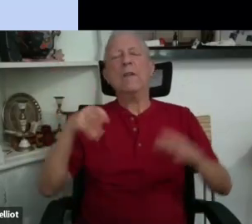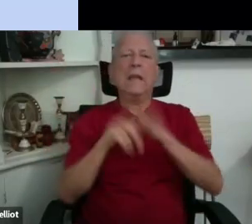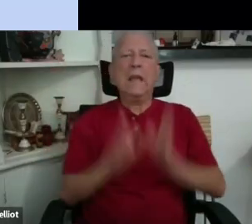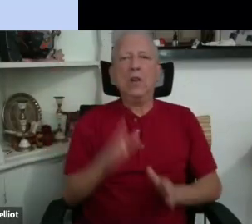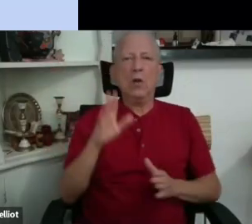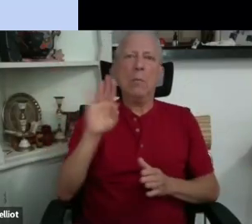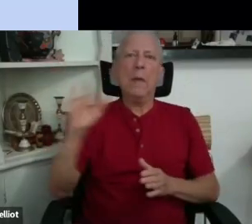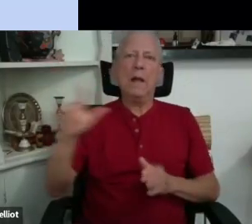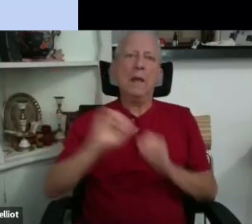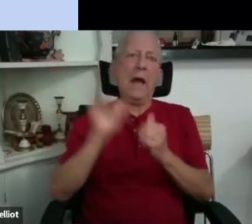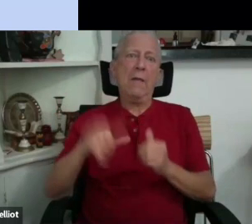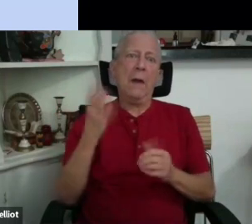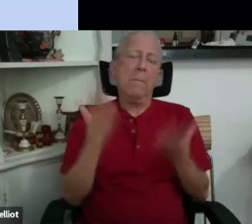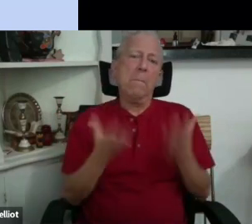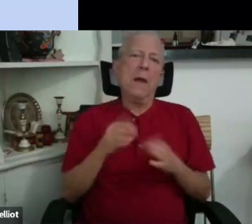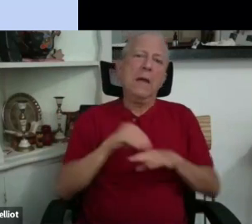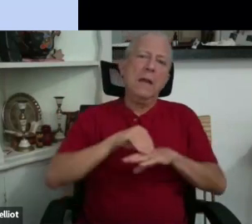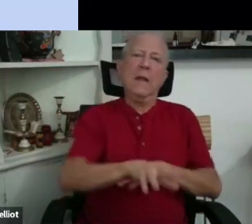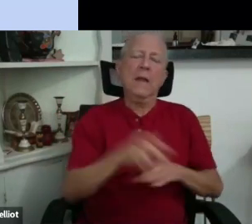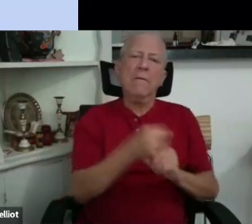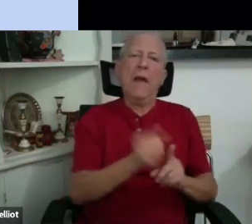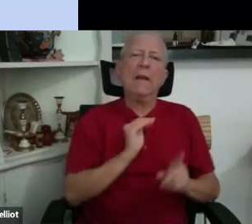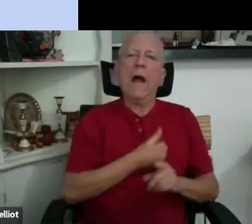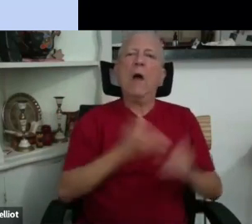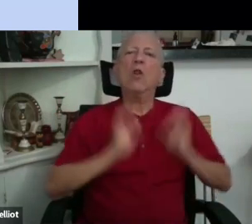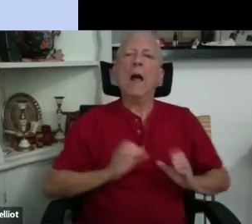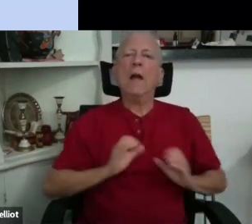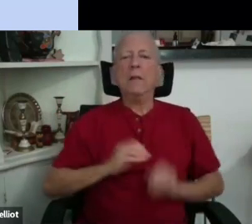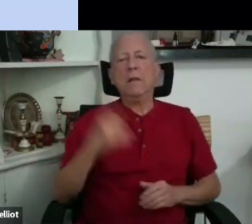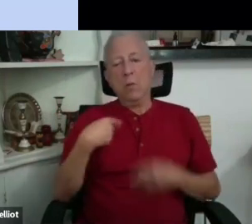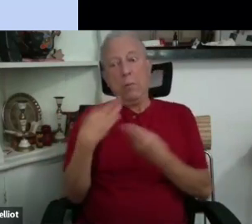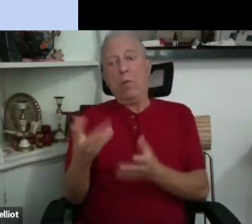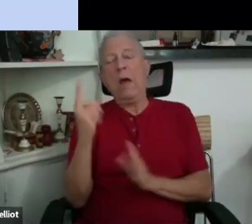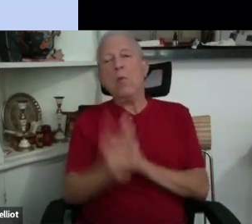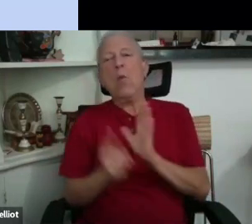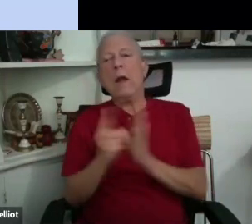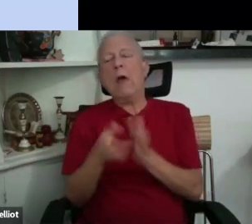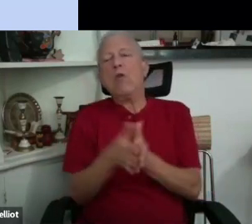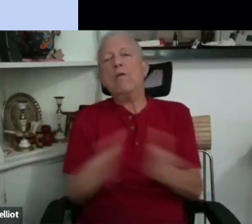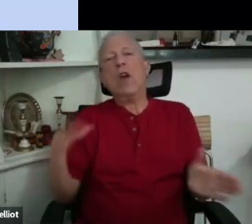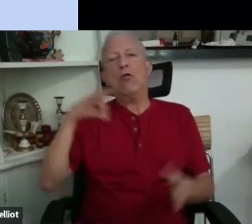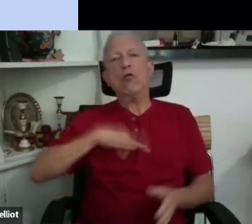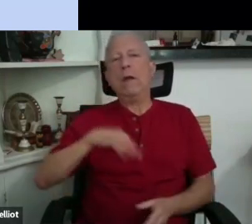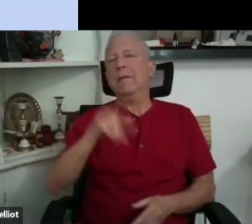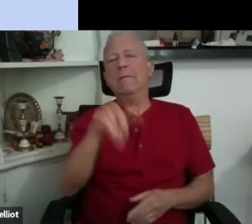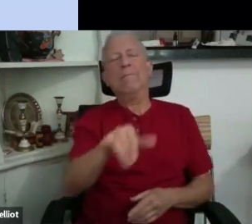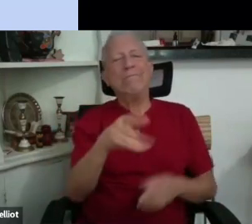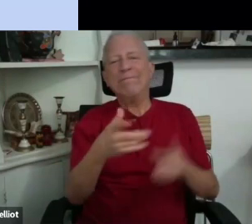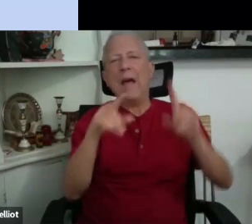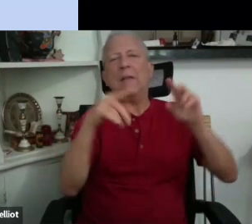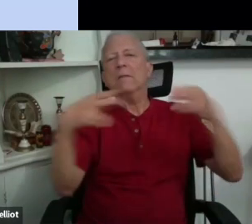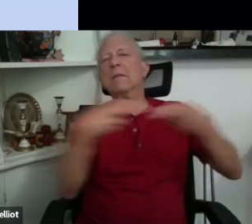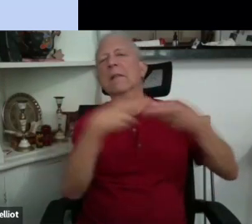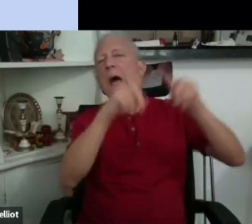Clients. This will provide 1 hour of general credit. This slide is wrong. There's just a typo. This is just a general